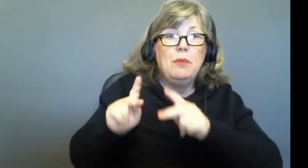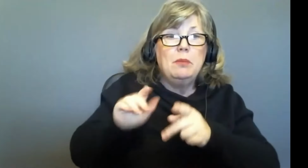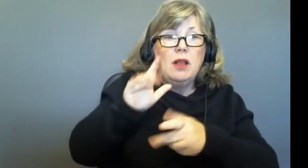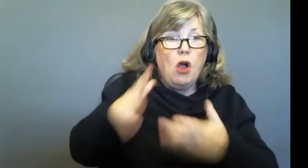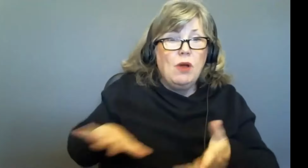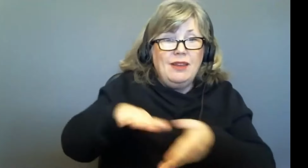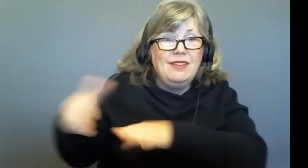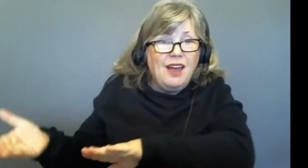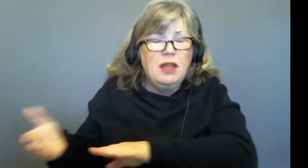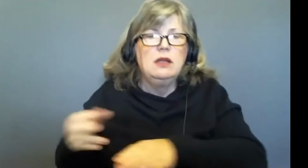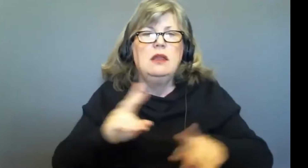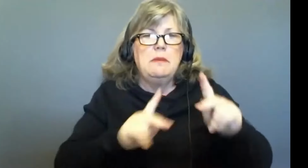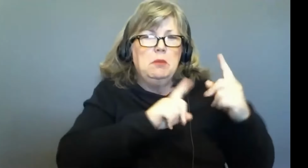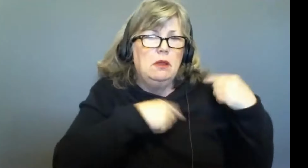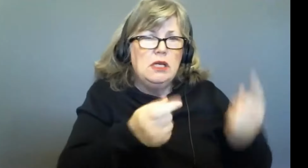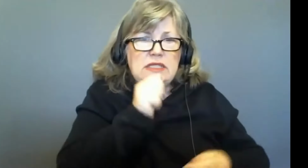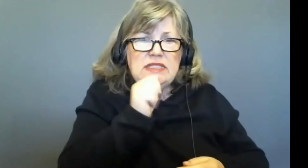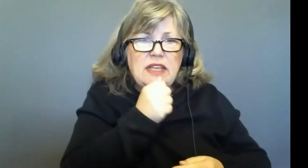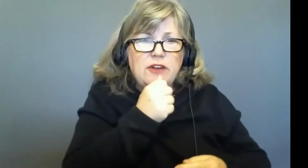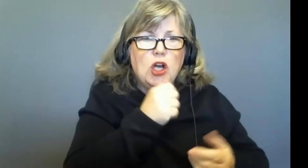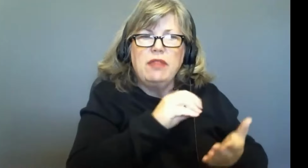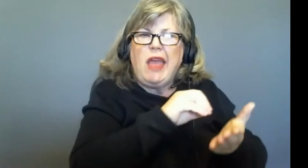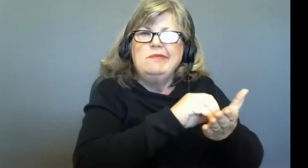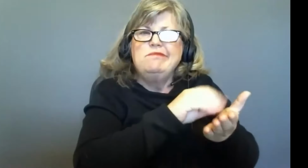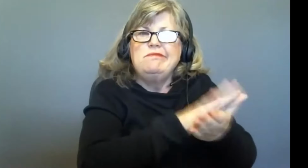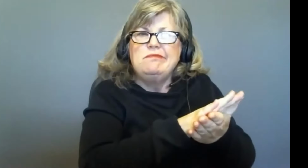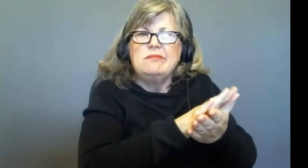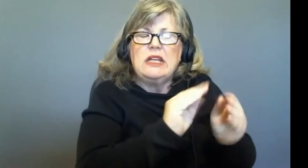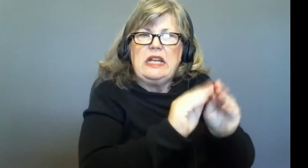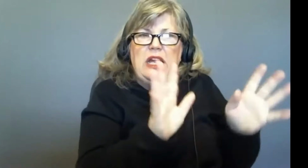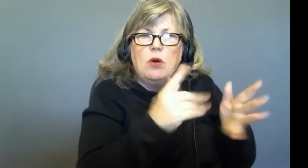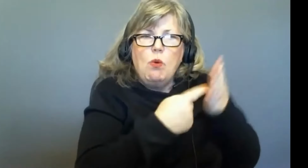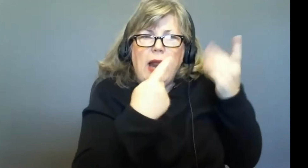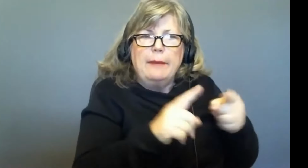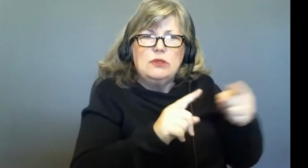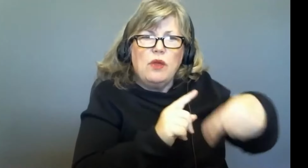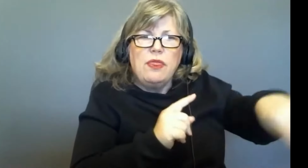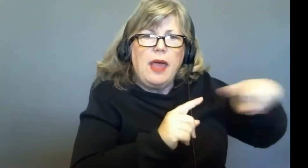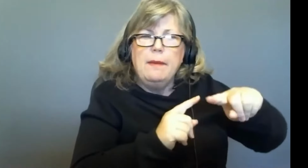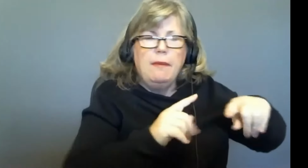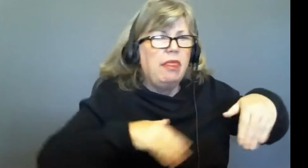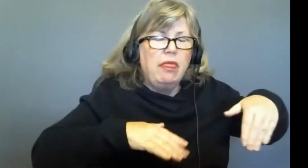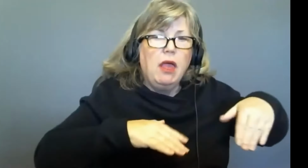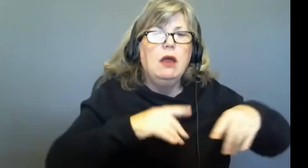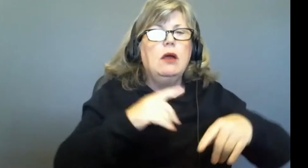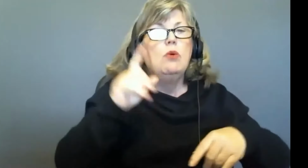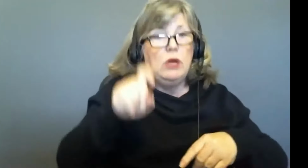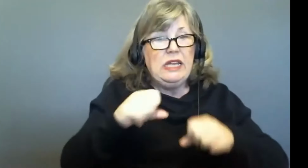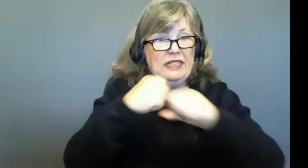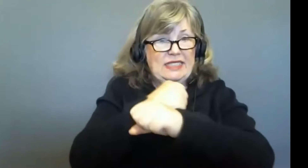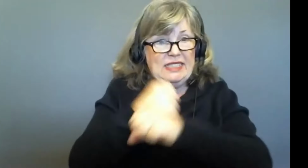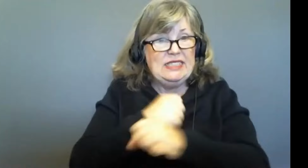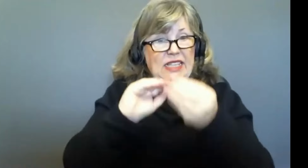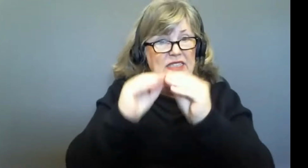suffered, that, you know, we haven't been able to capture. And you know, I guess we need those statistics, but I think right now we've got